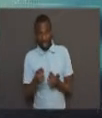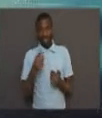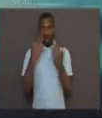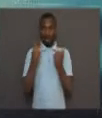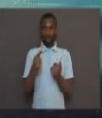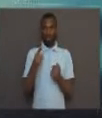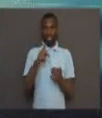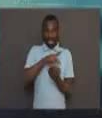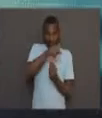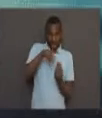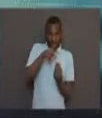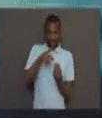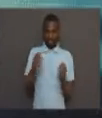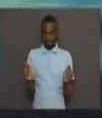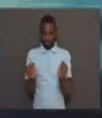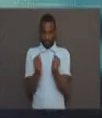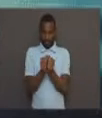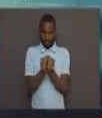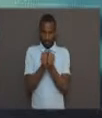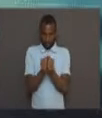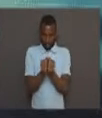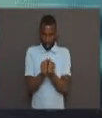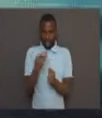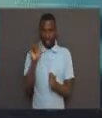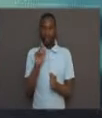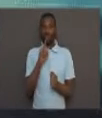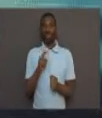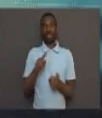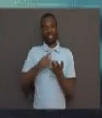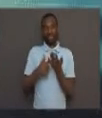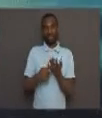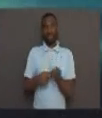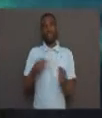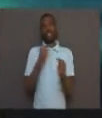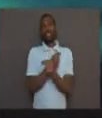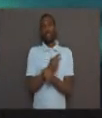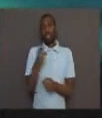Deuterium can occur naturally in the oceans.